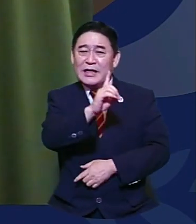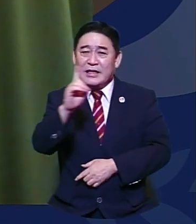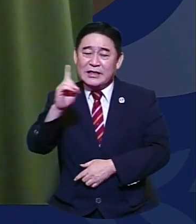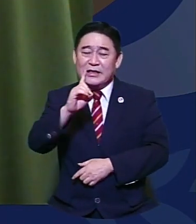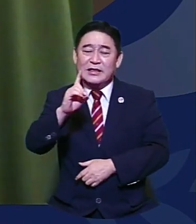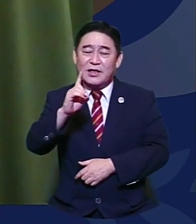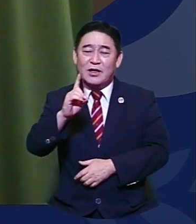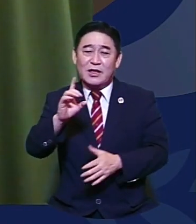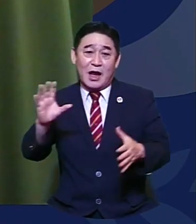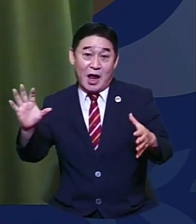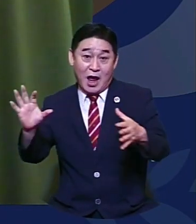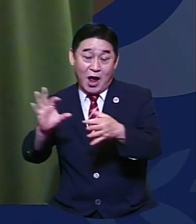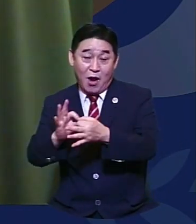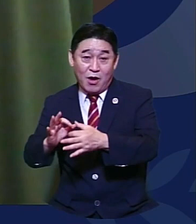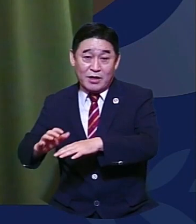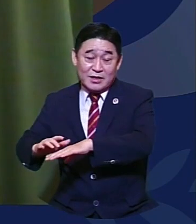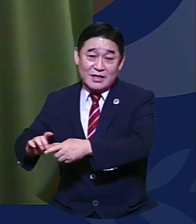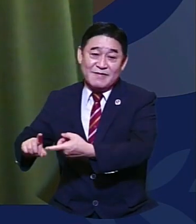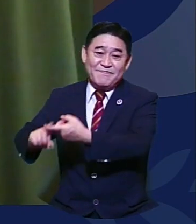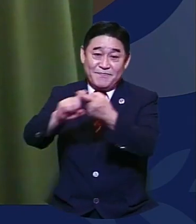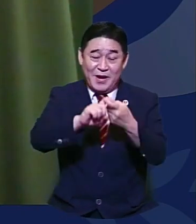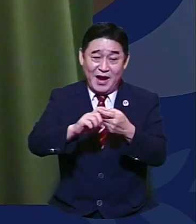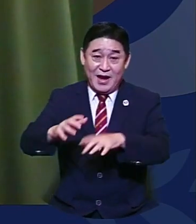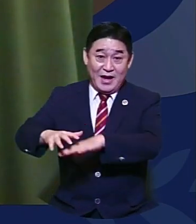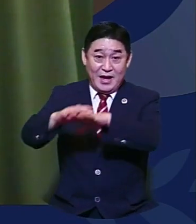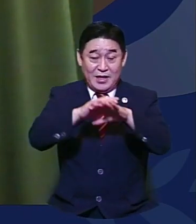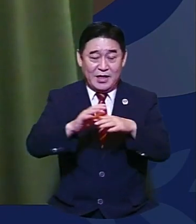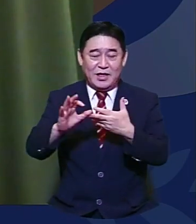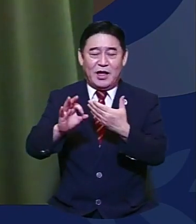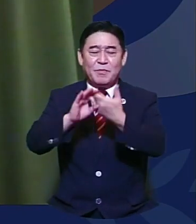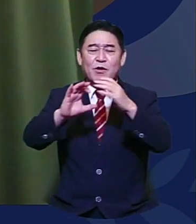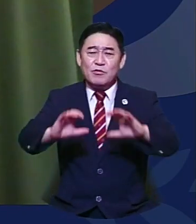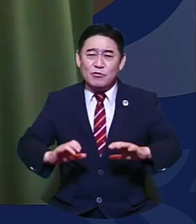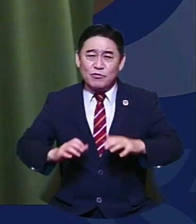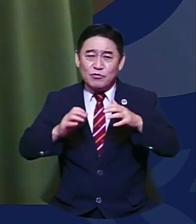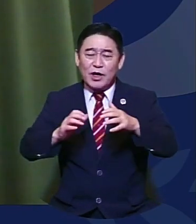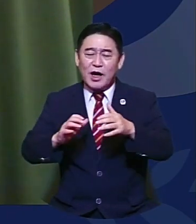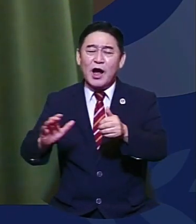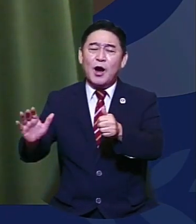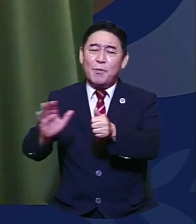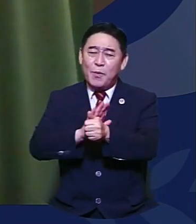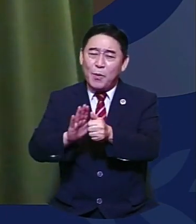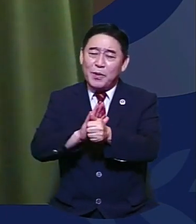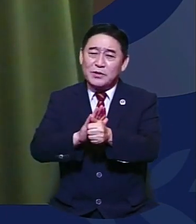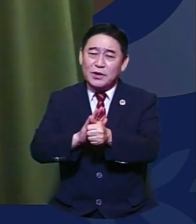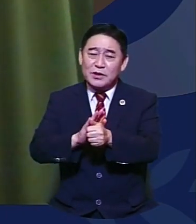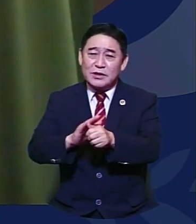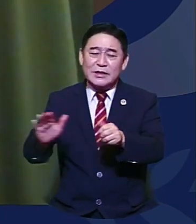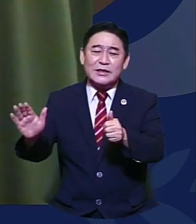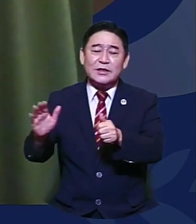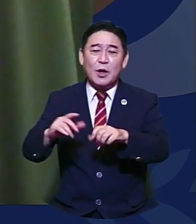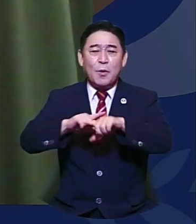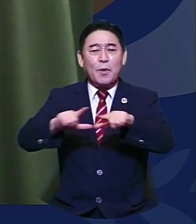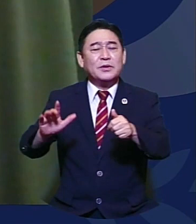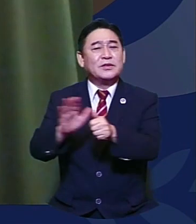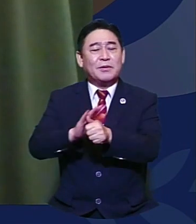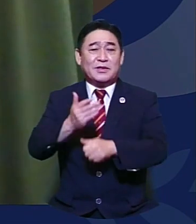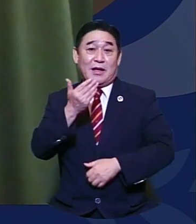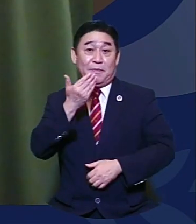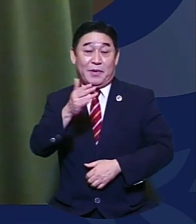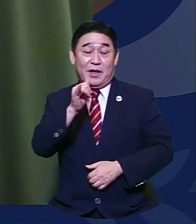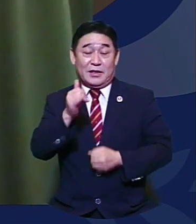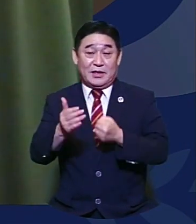work at a country level to ensure that the universal service funds that are available can be used to drive greater